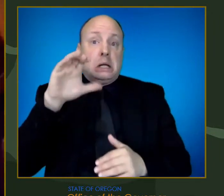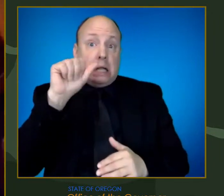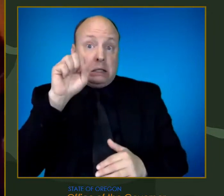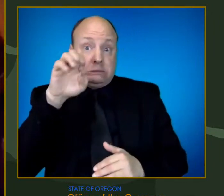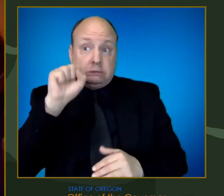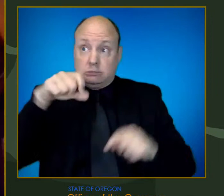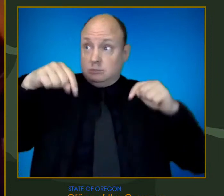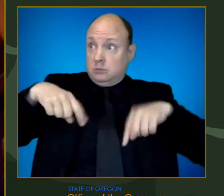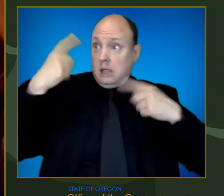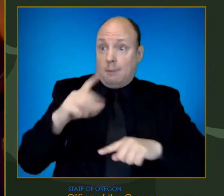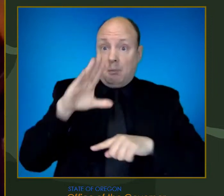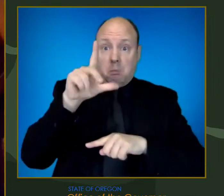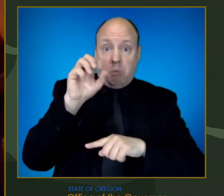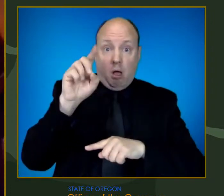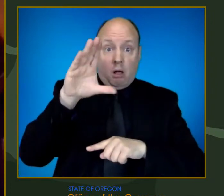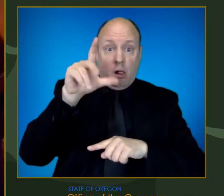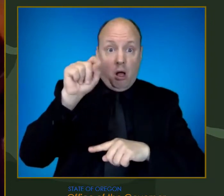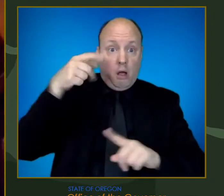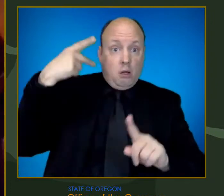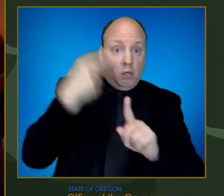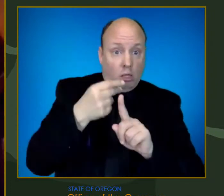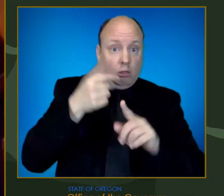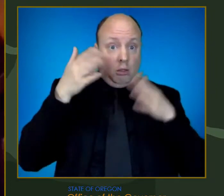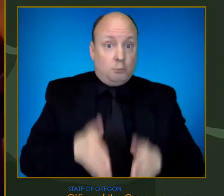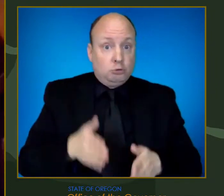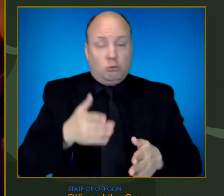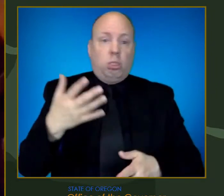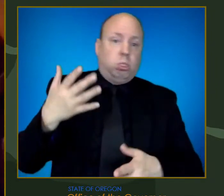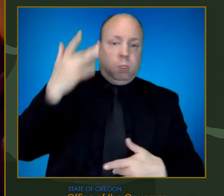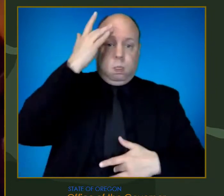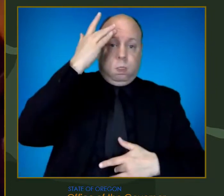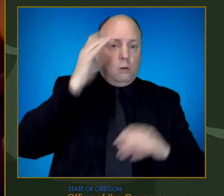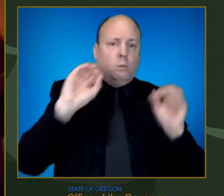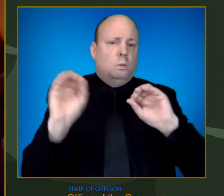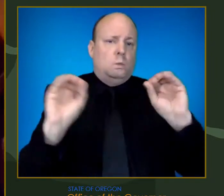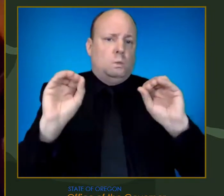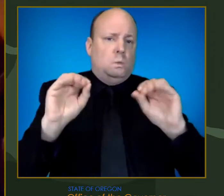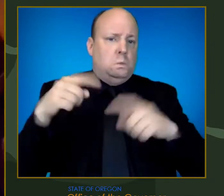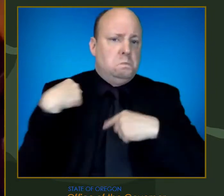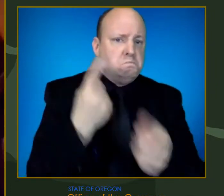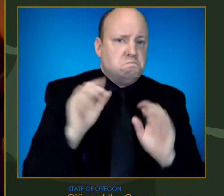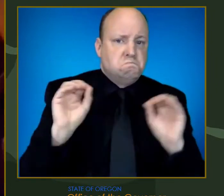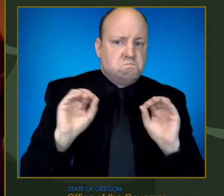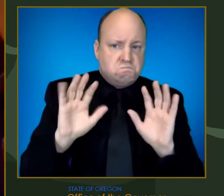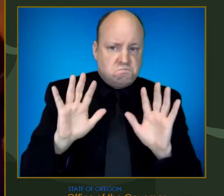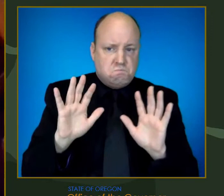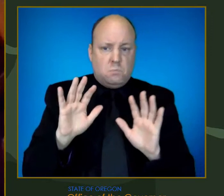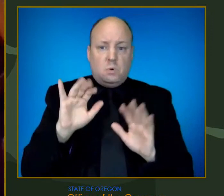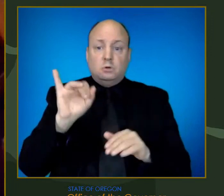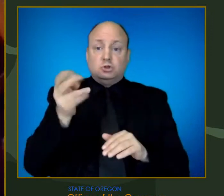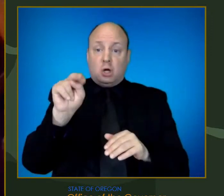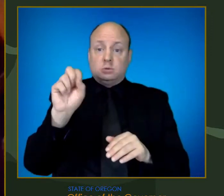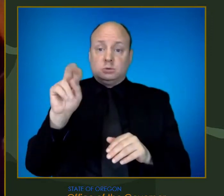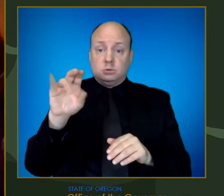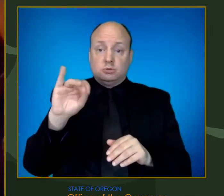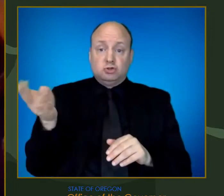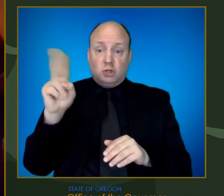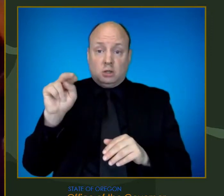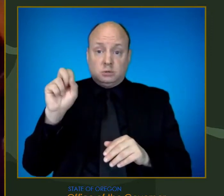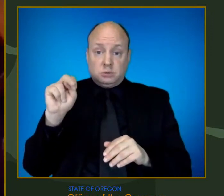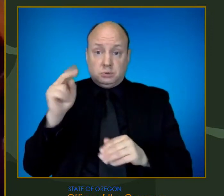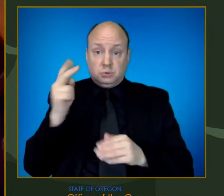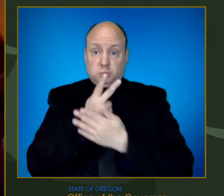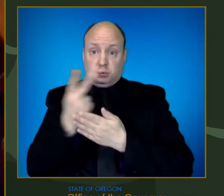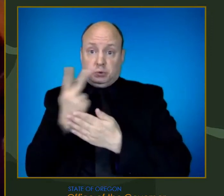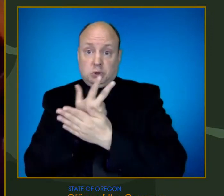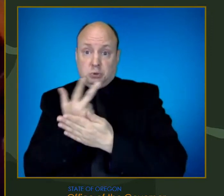vaccine. If you've received the vaccine and have gone at least 3 weeks without side effects, you won't develop this condition. If it's